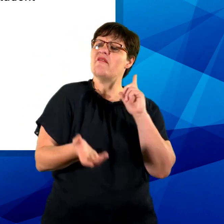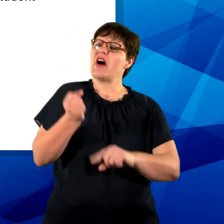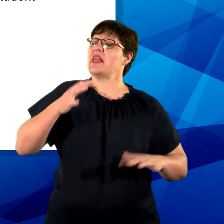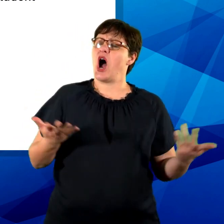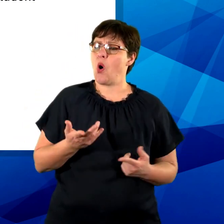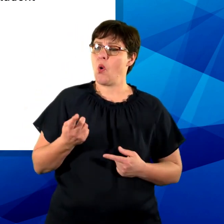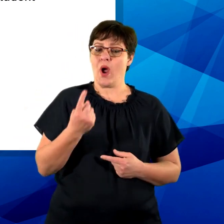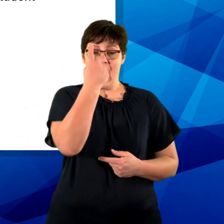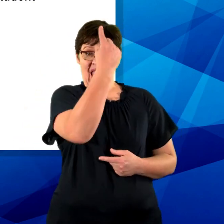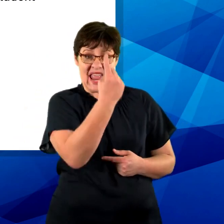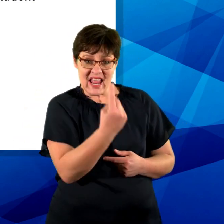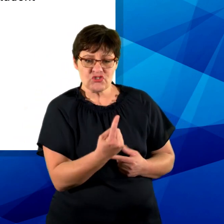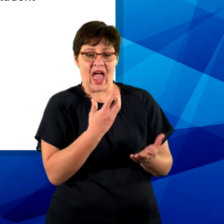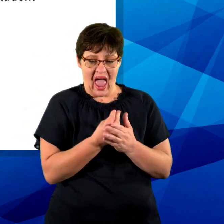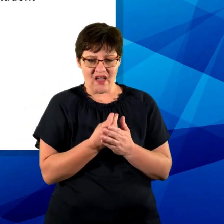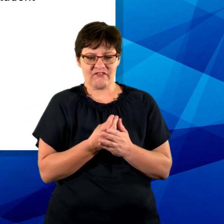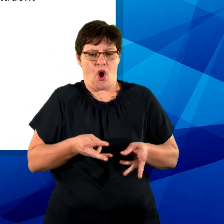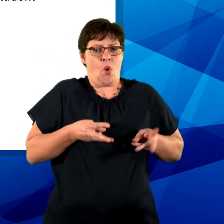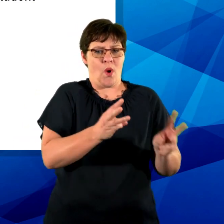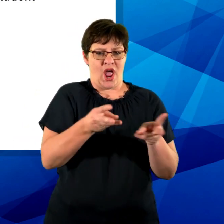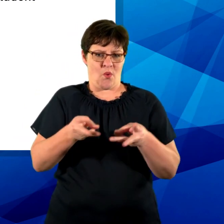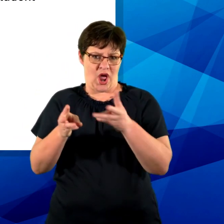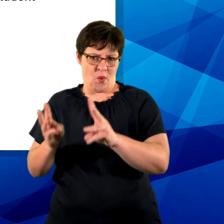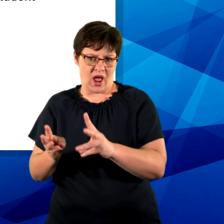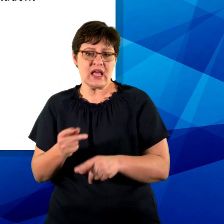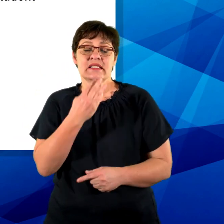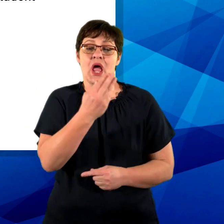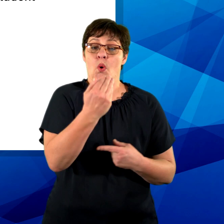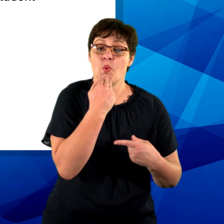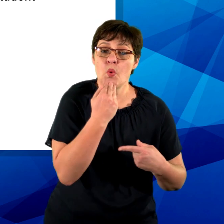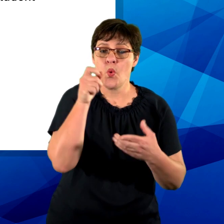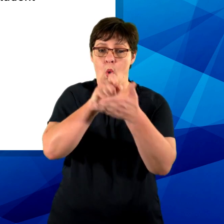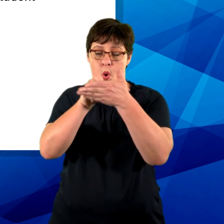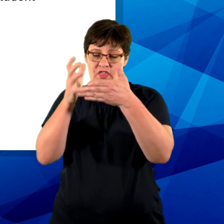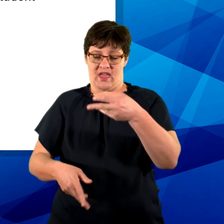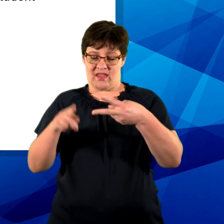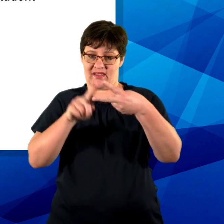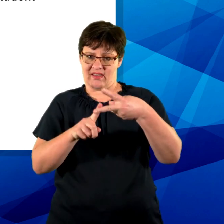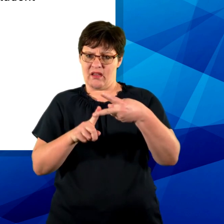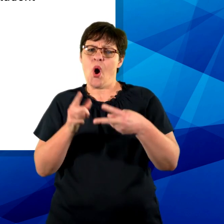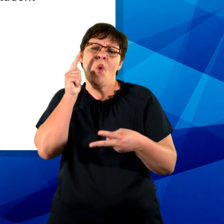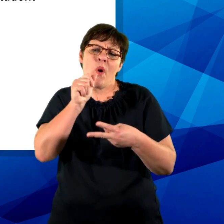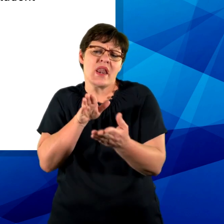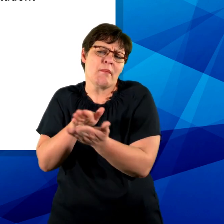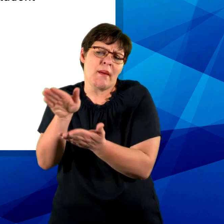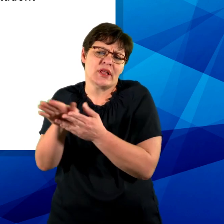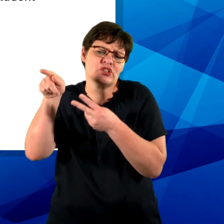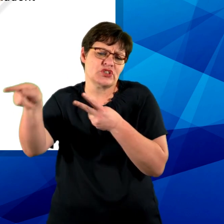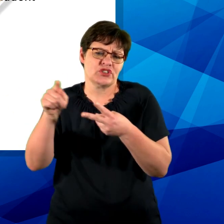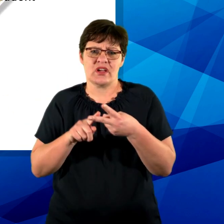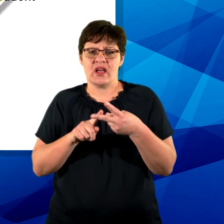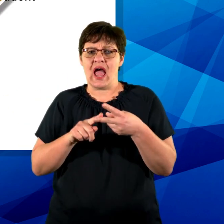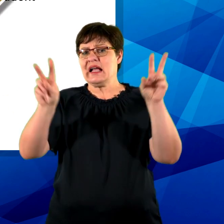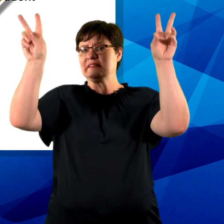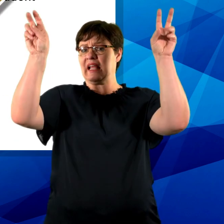Each entry follows a certain pattern and will tell you more about who the author is, when the source was published, the